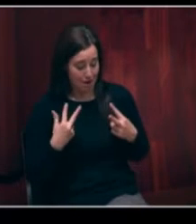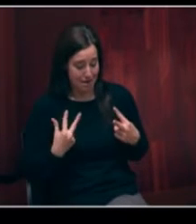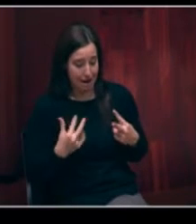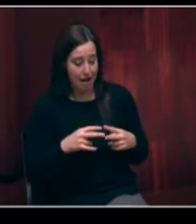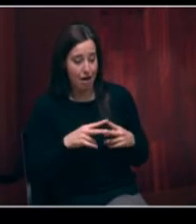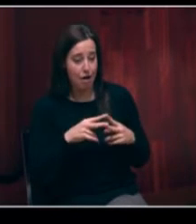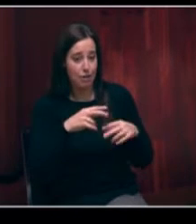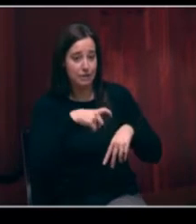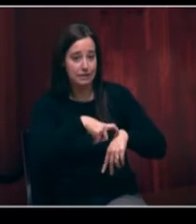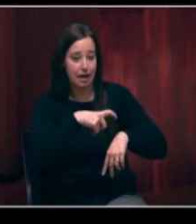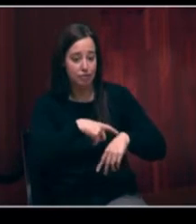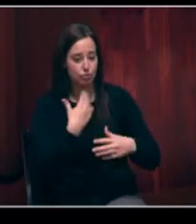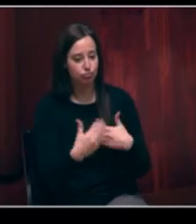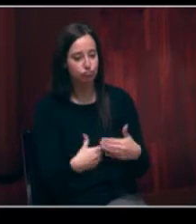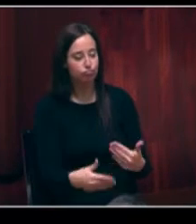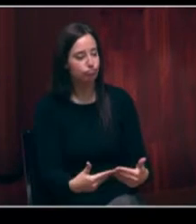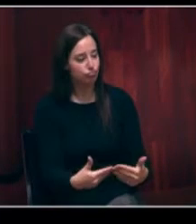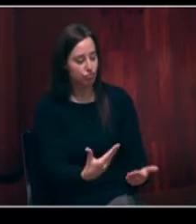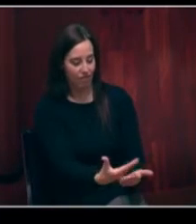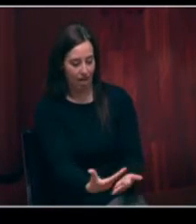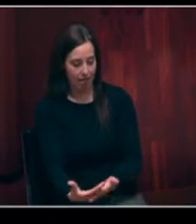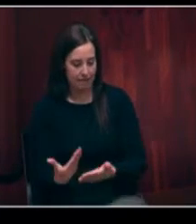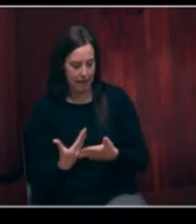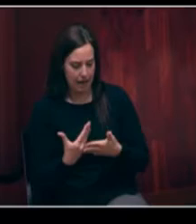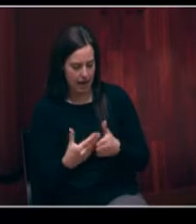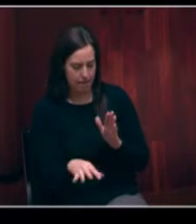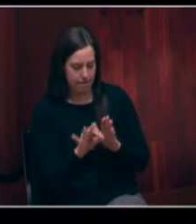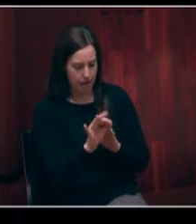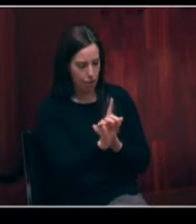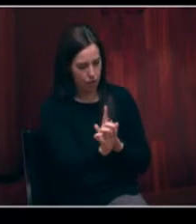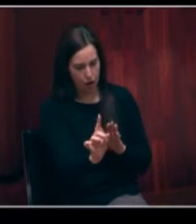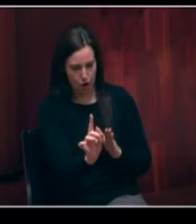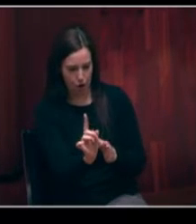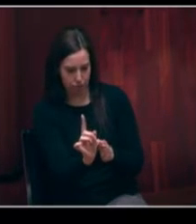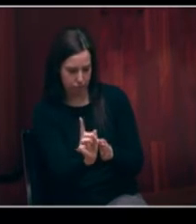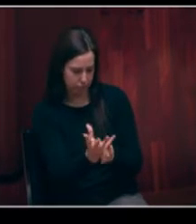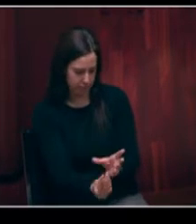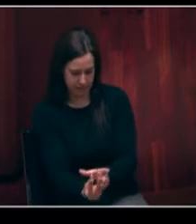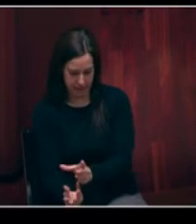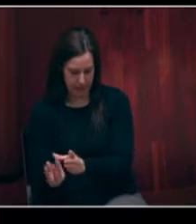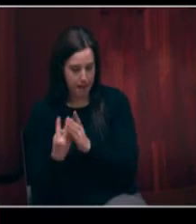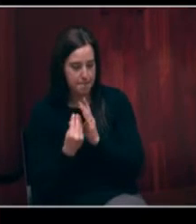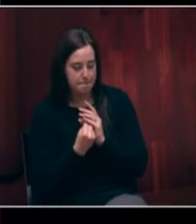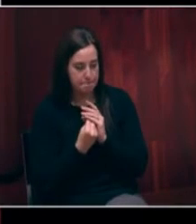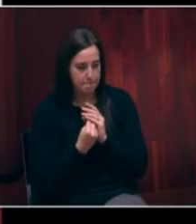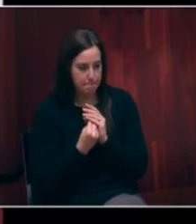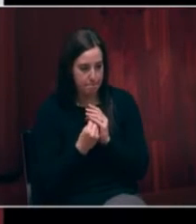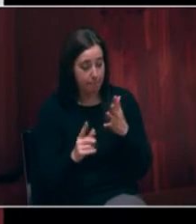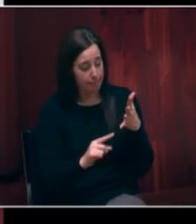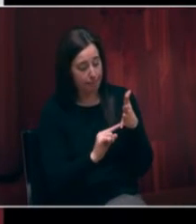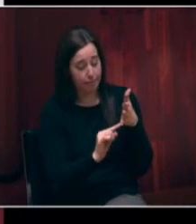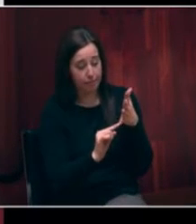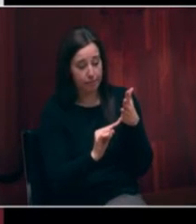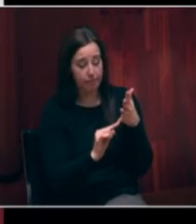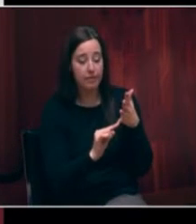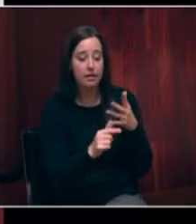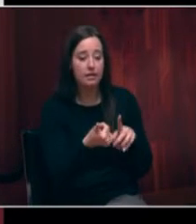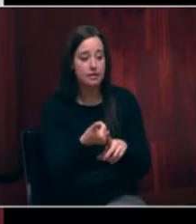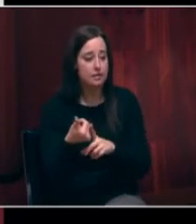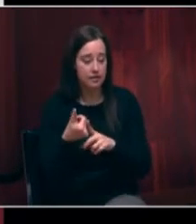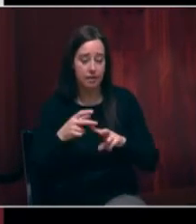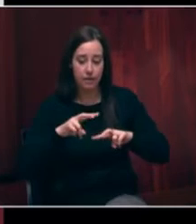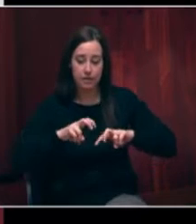and identify the small gaps. Now, of course, the last element of implementation is a self-inspection program, meaning that, you know, you're